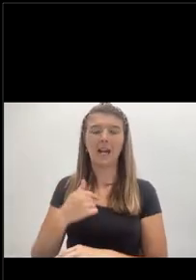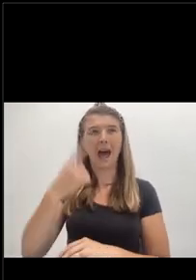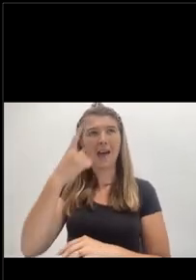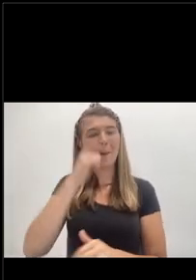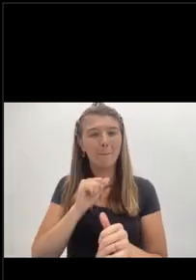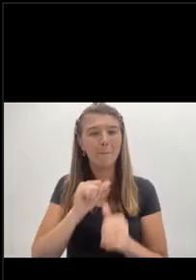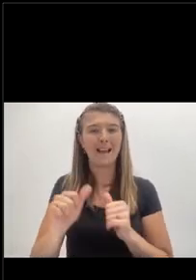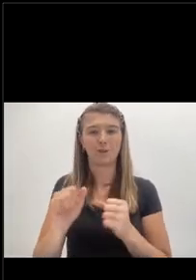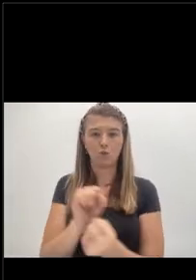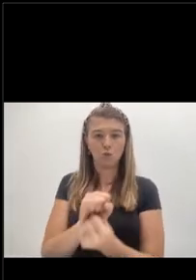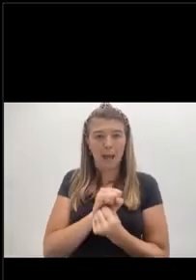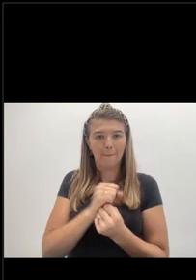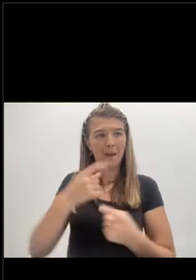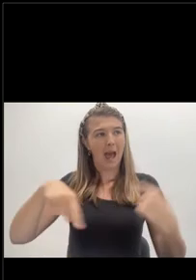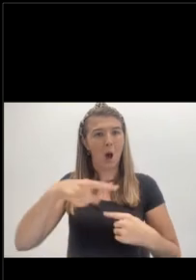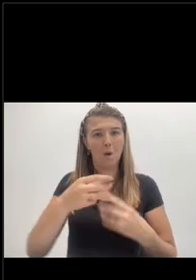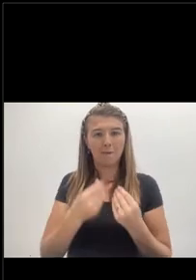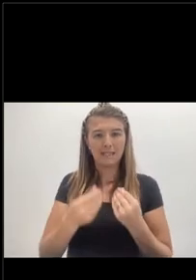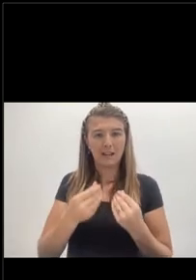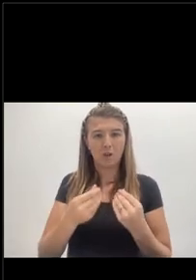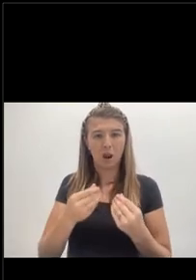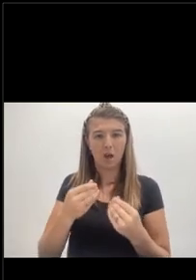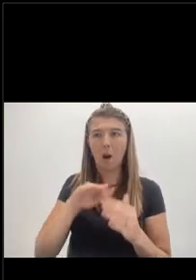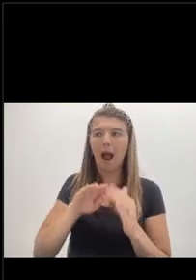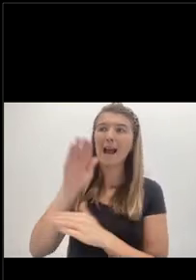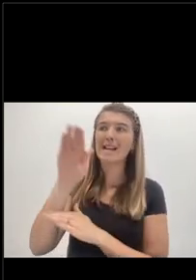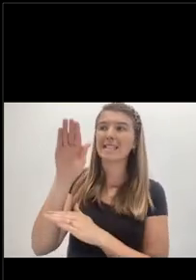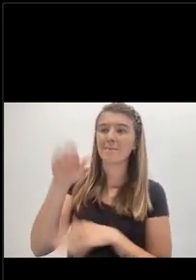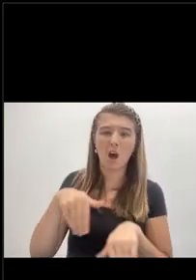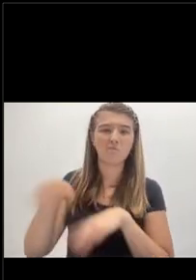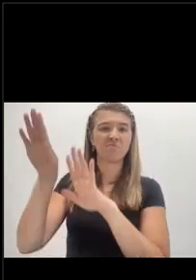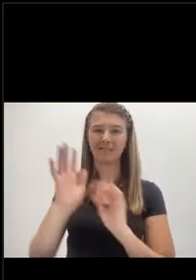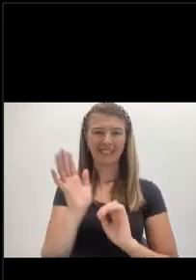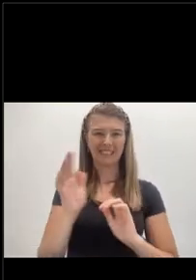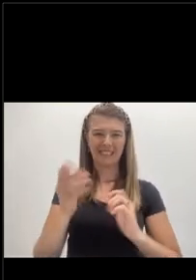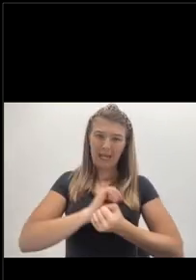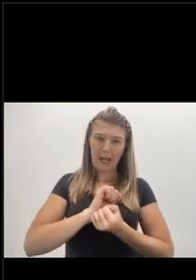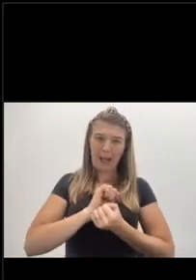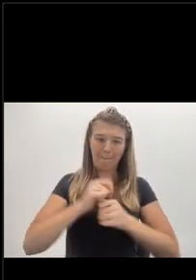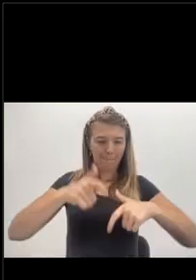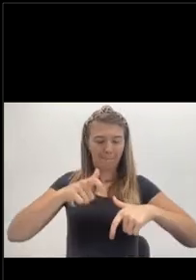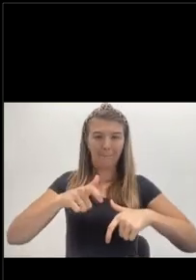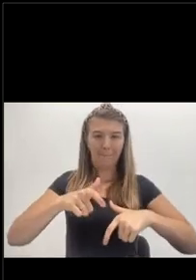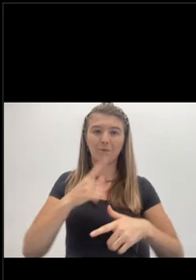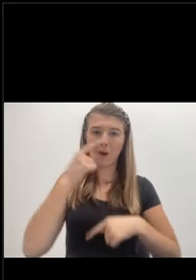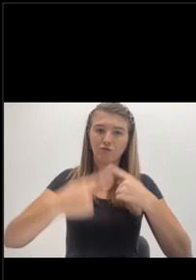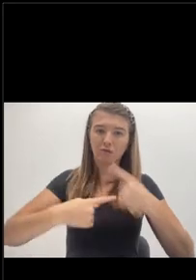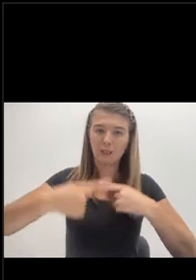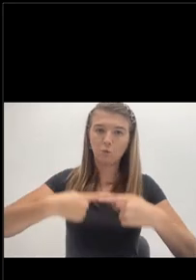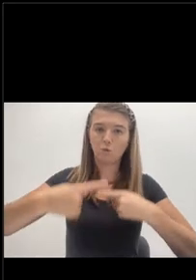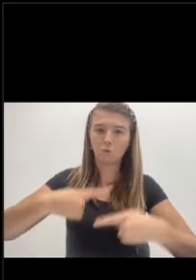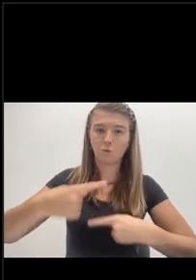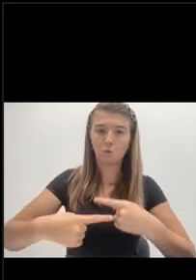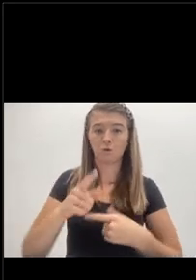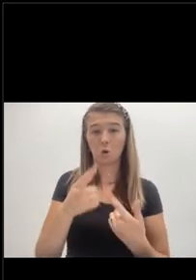can handle that as we go forward. So you can see ultimately we are losing approximately 700,000 tons of plastic waste to exports,